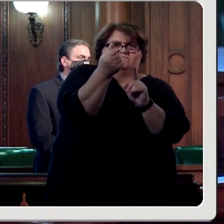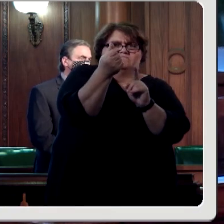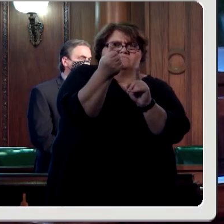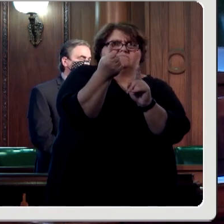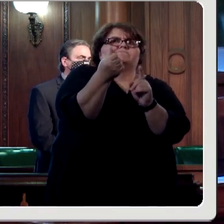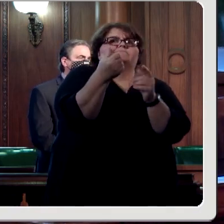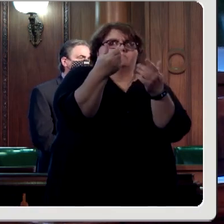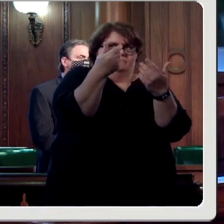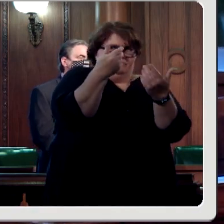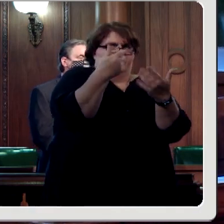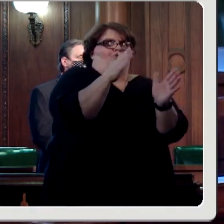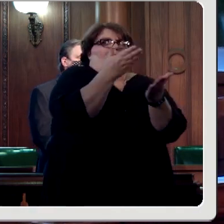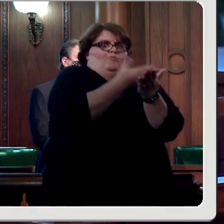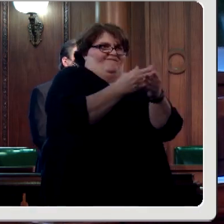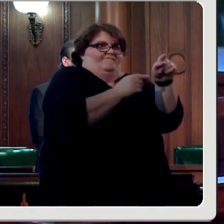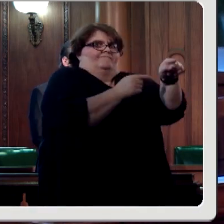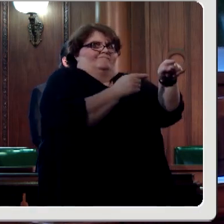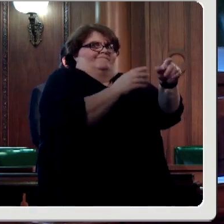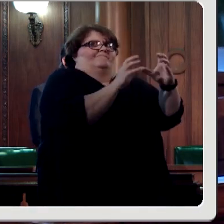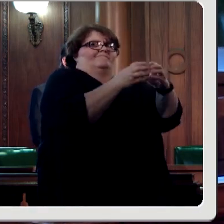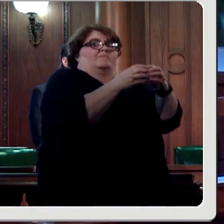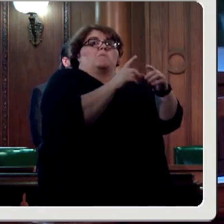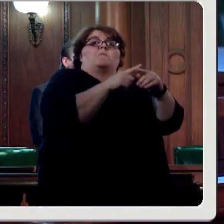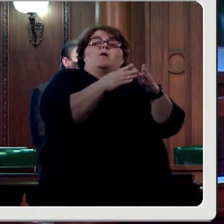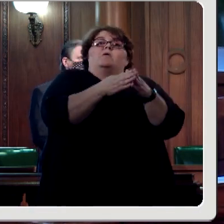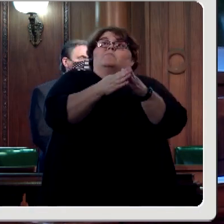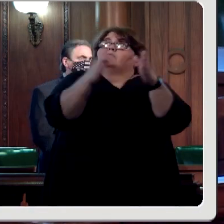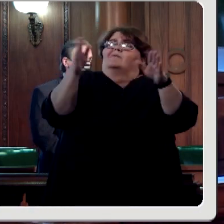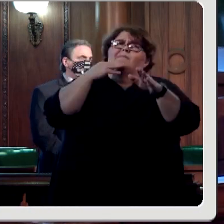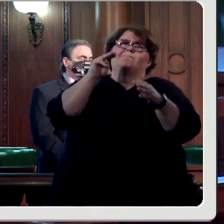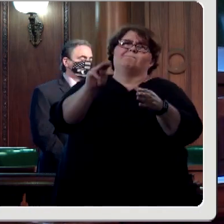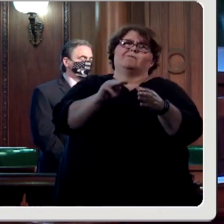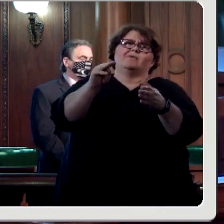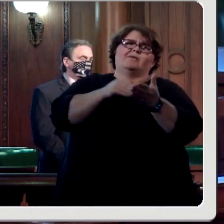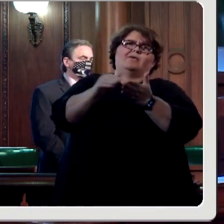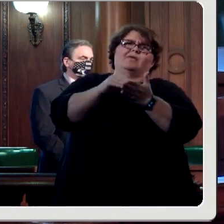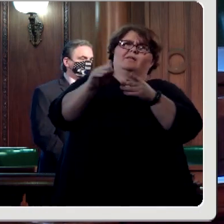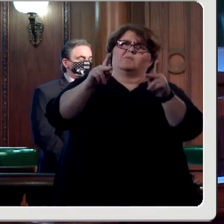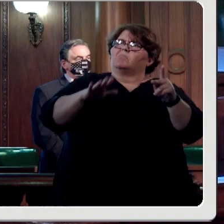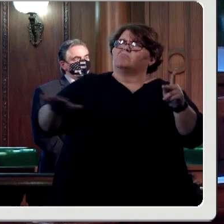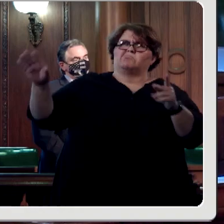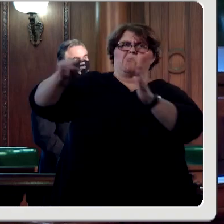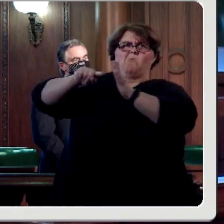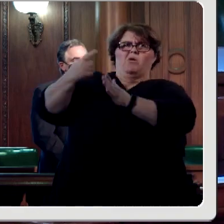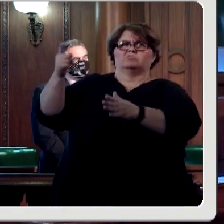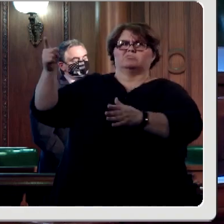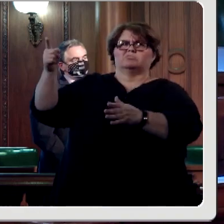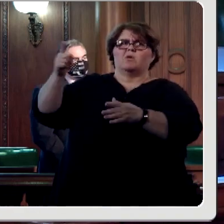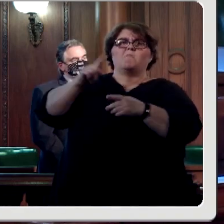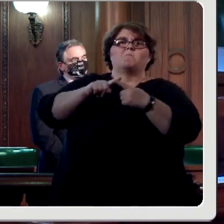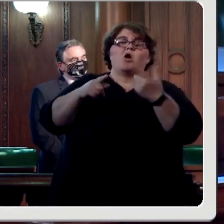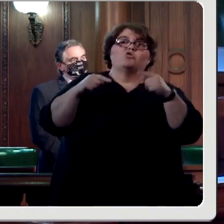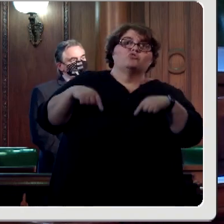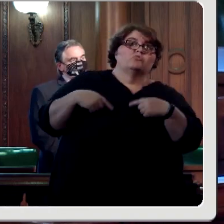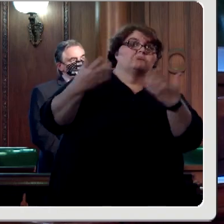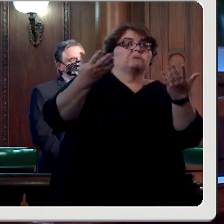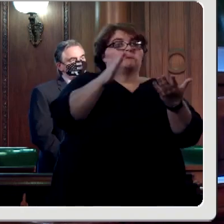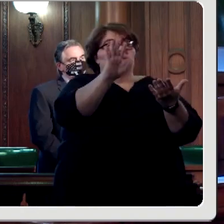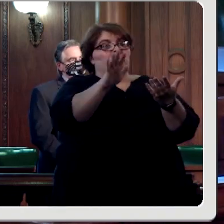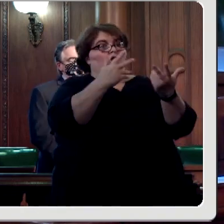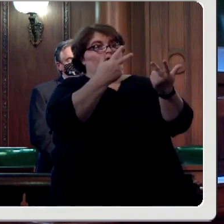reinfection out of the millions and millions and millions of cases over the last 10 months that this virus has